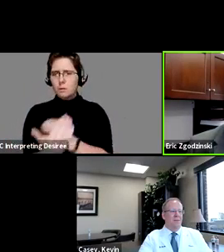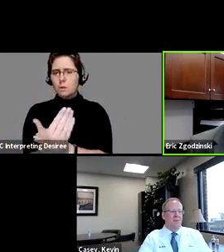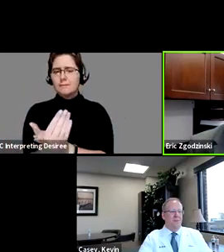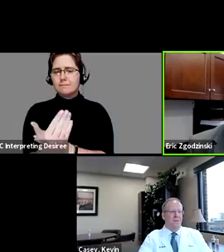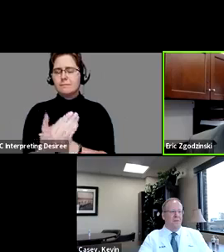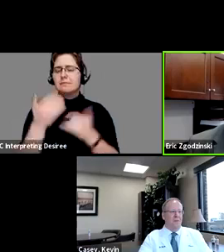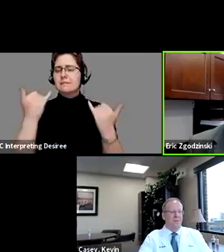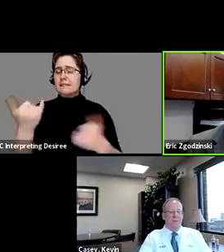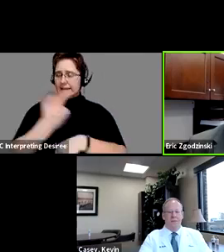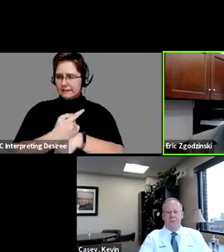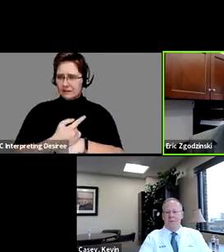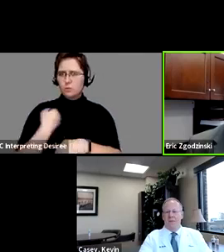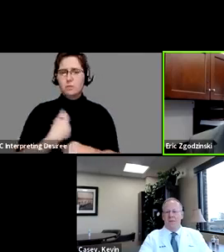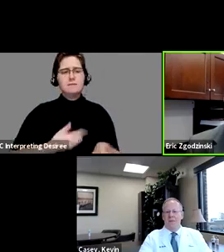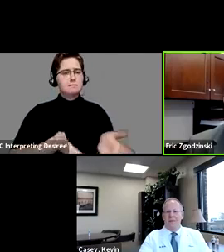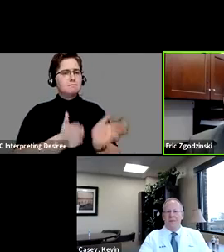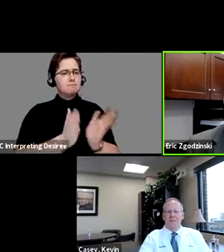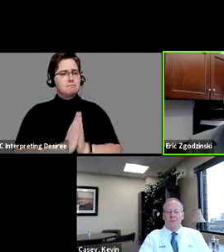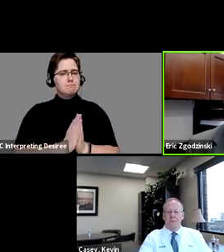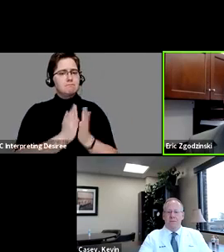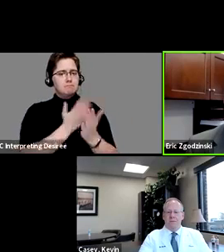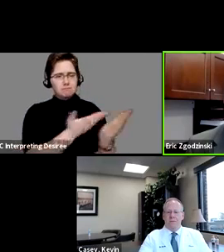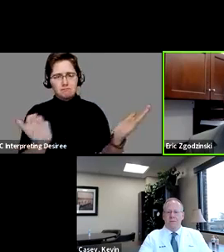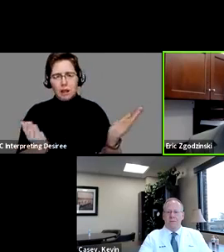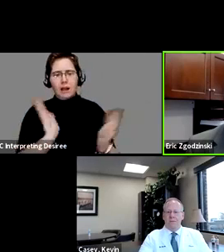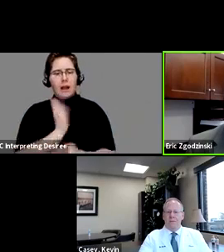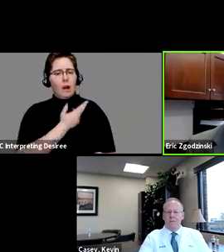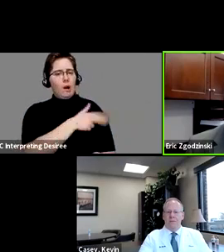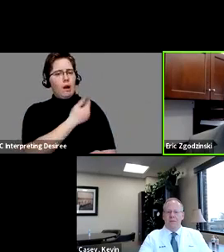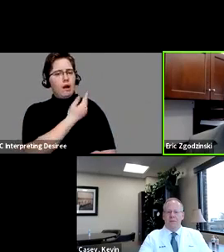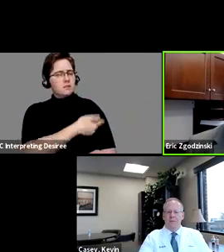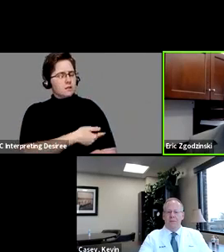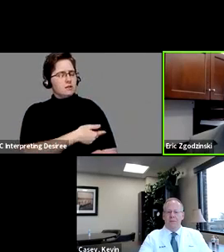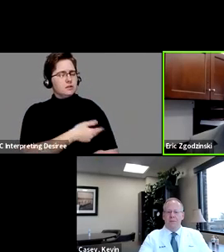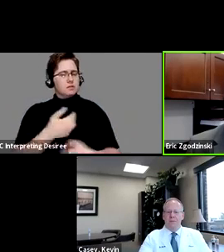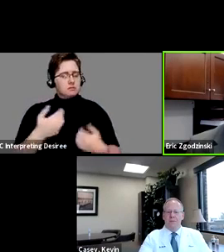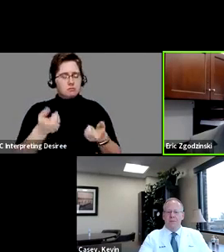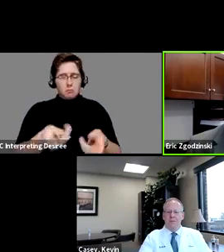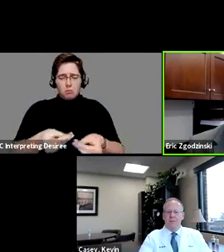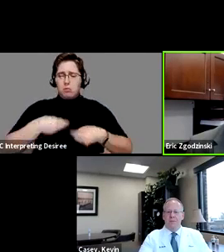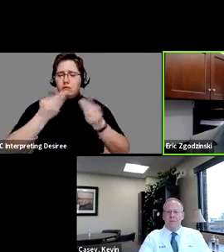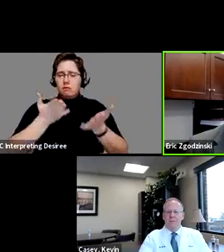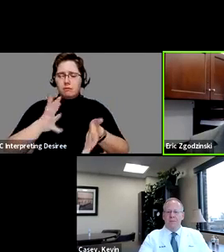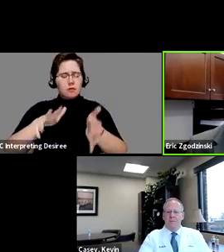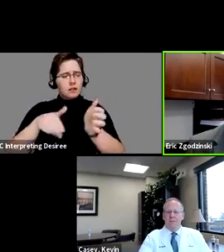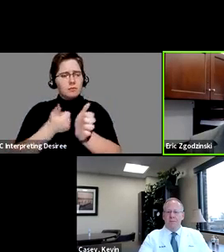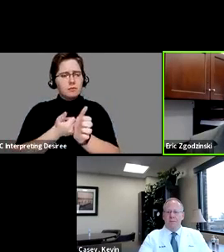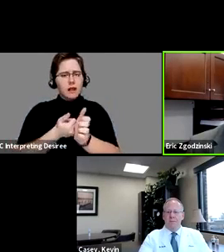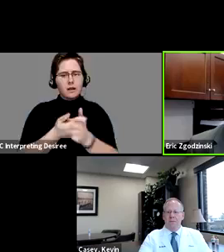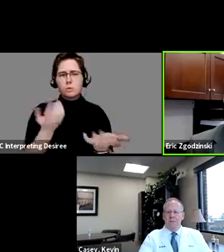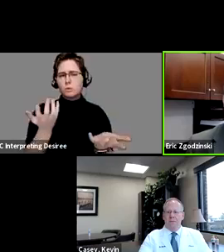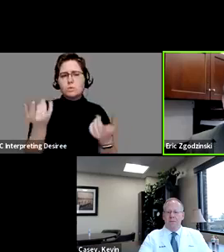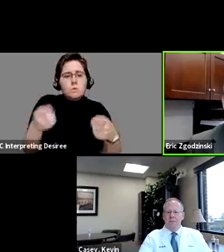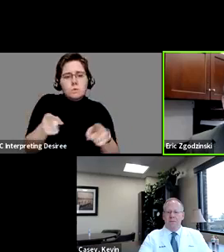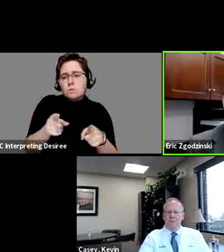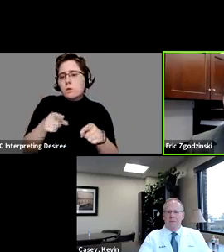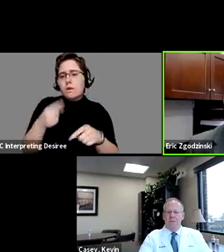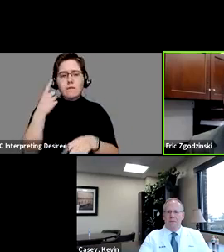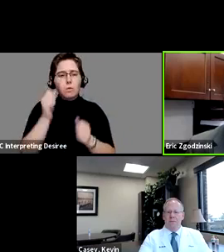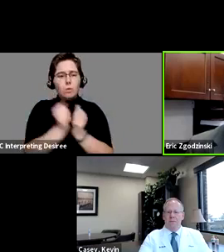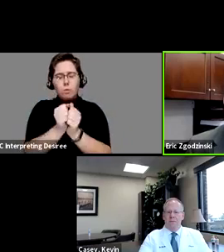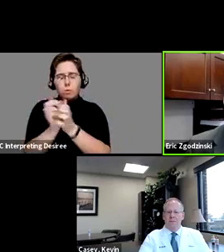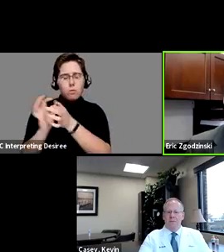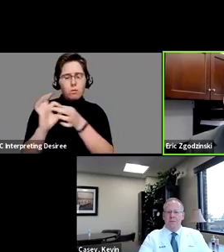we've asked that our hospitals give us an update on where they are at relative to the COVID